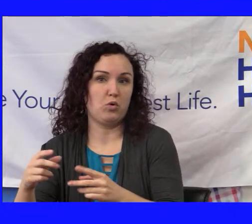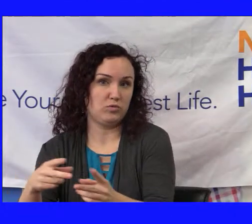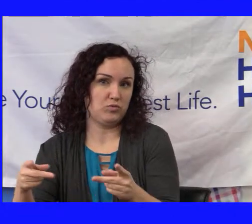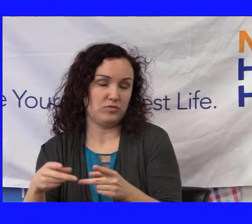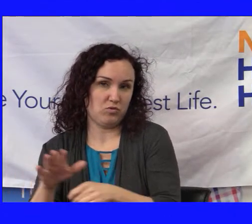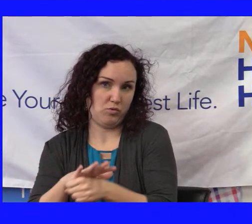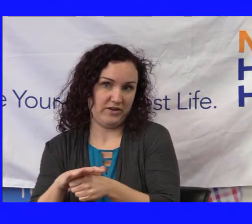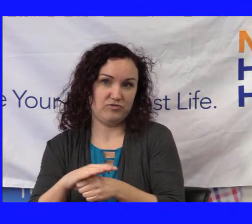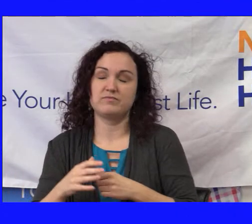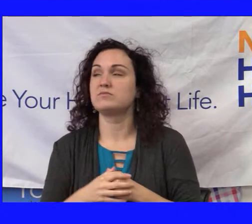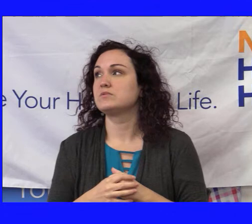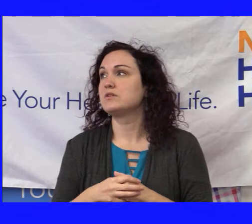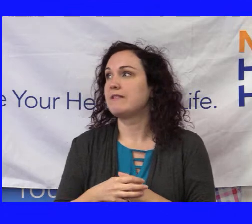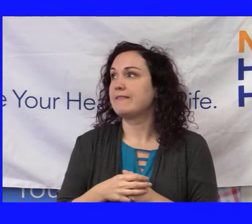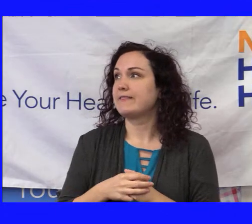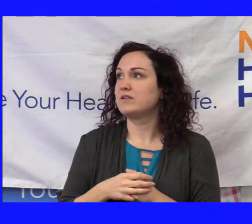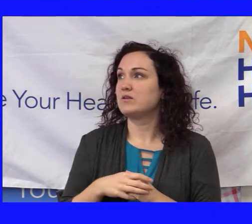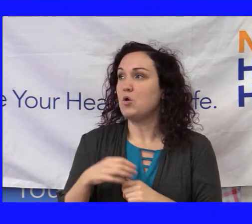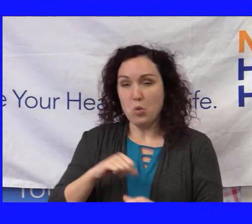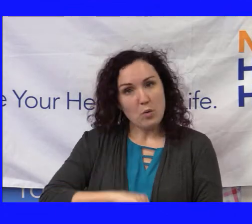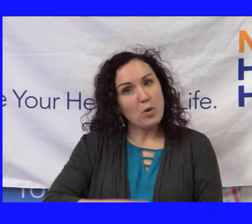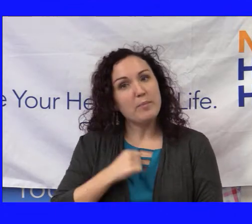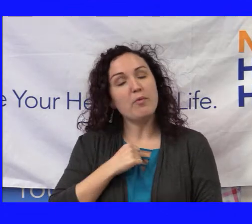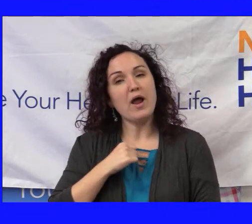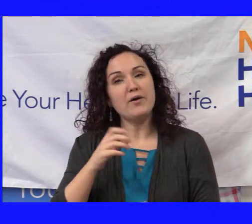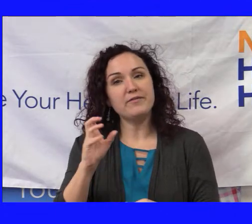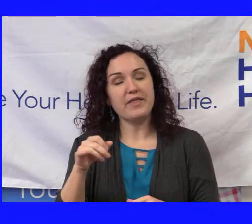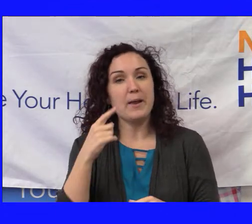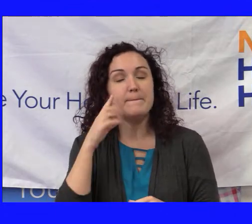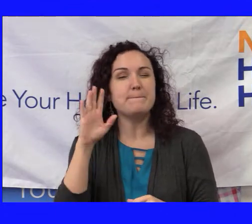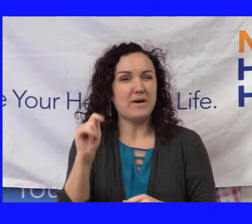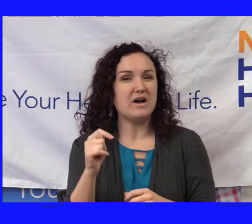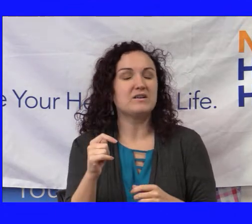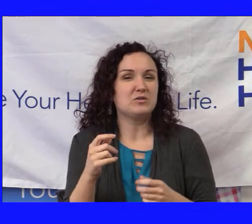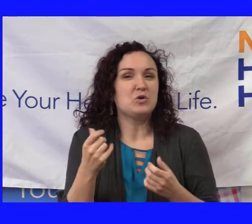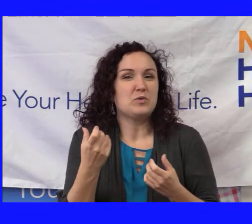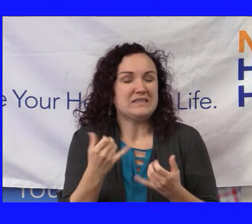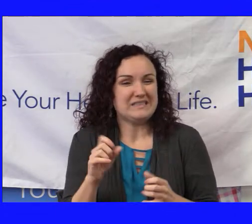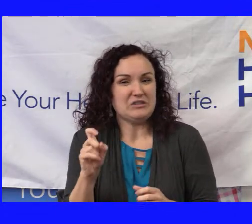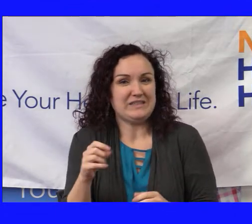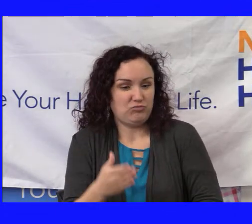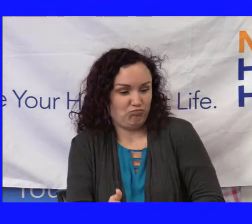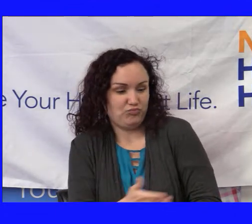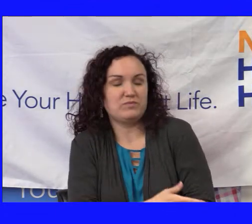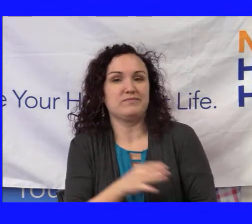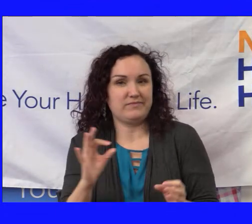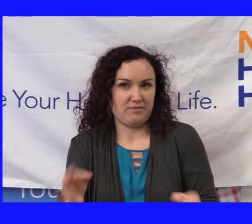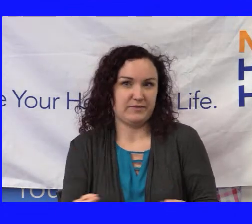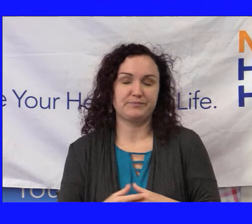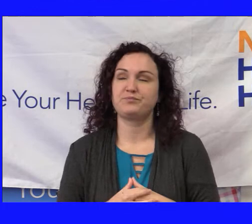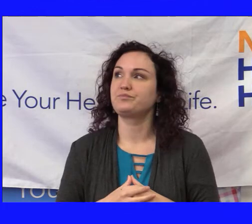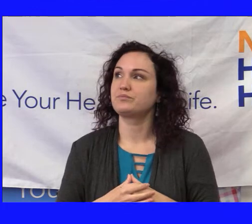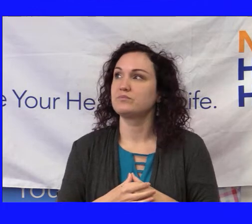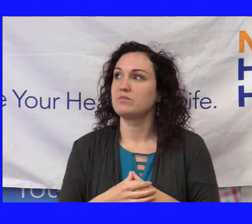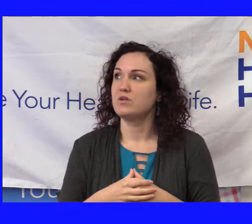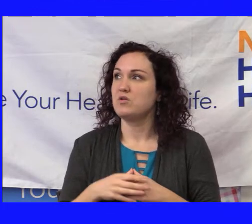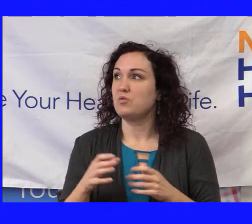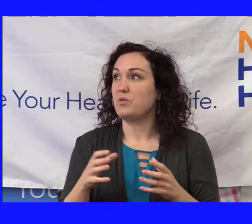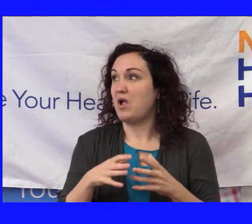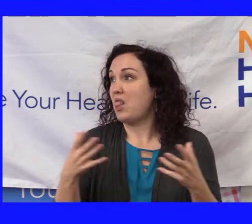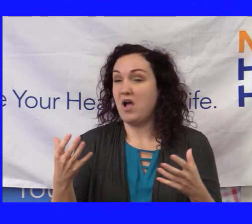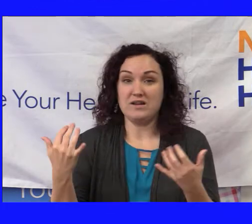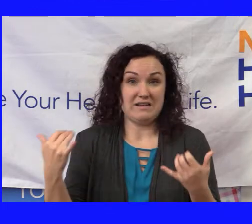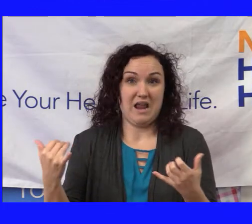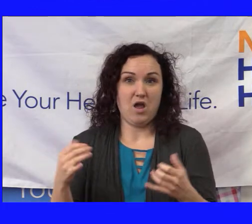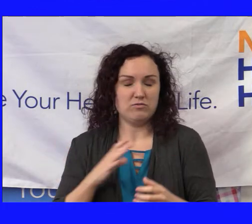that we're very proud of, but it has tremendous opportunities for growth and improvement. And while we're doing a lot, we could do a whole lot more.